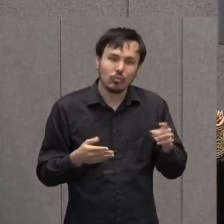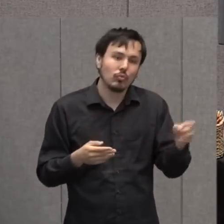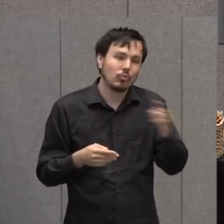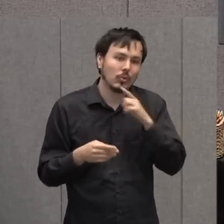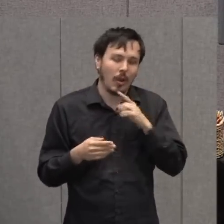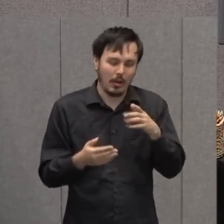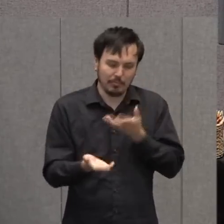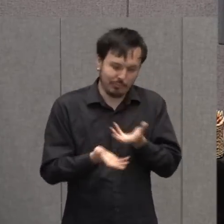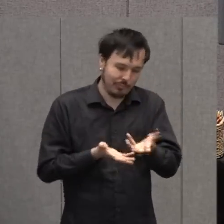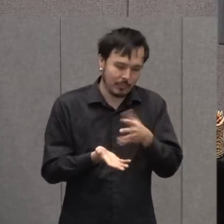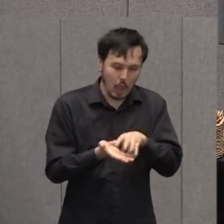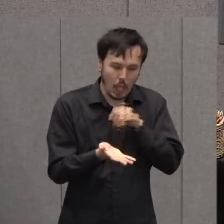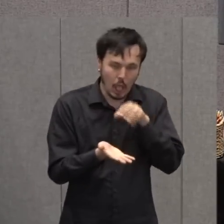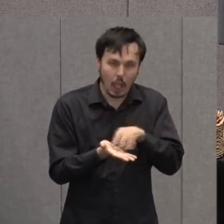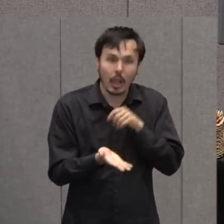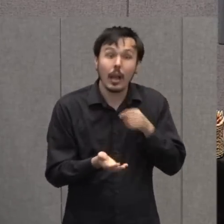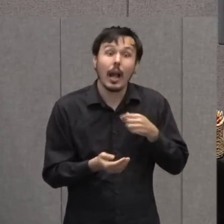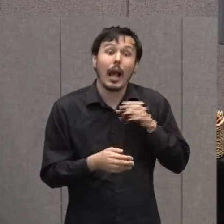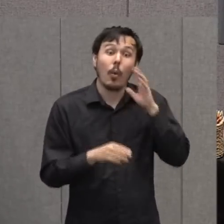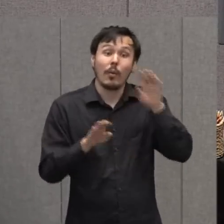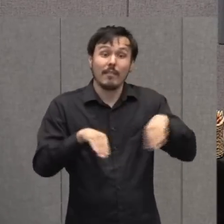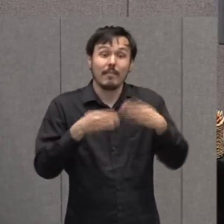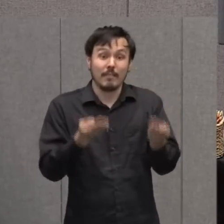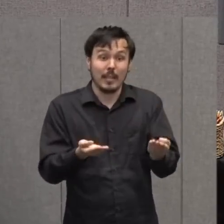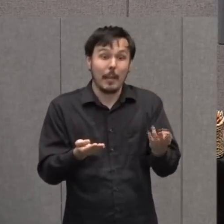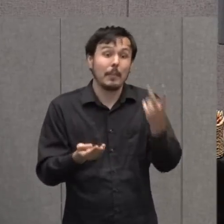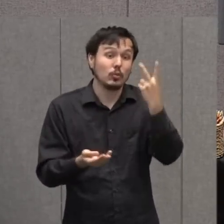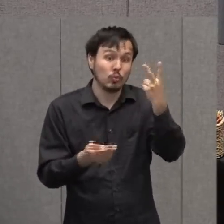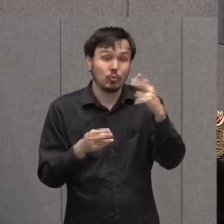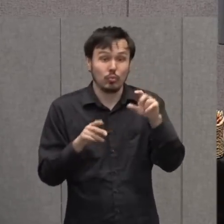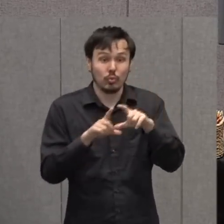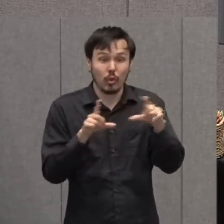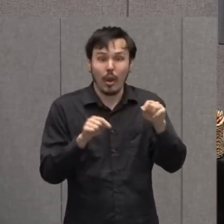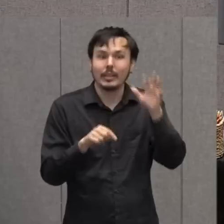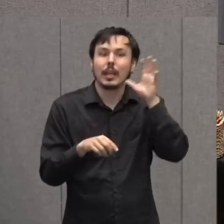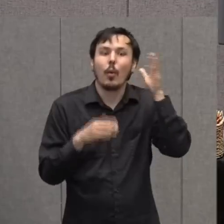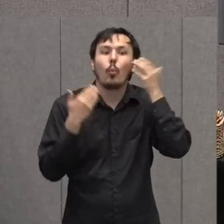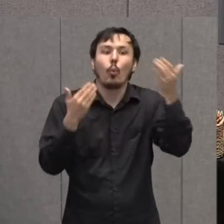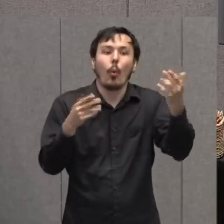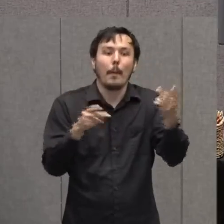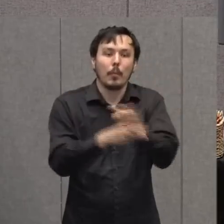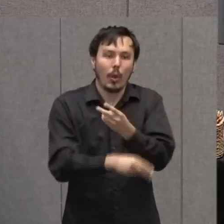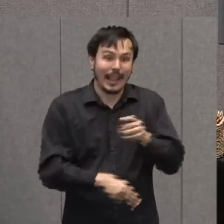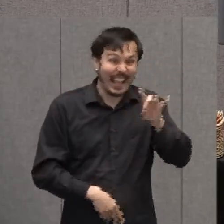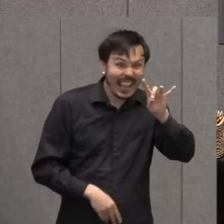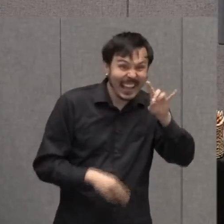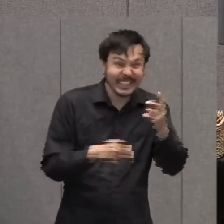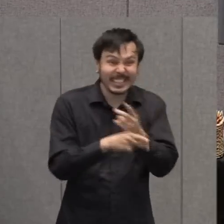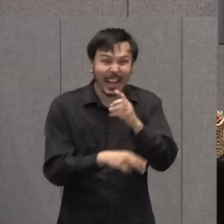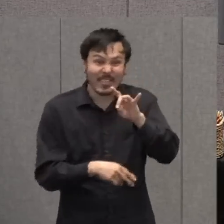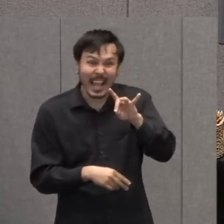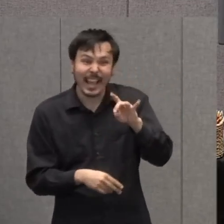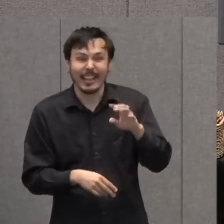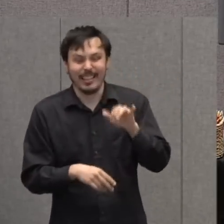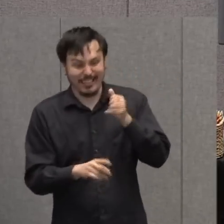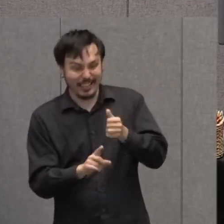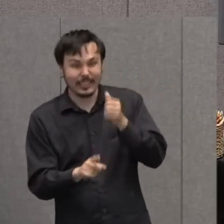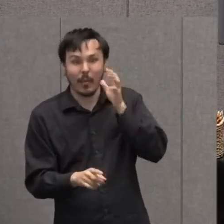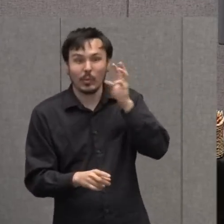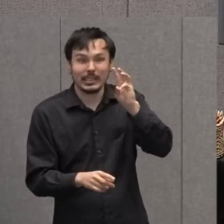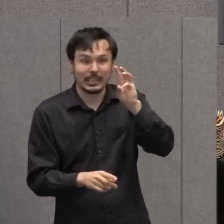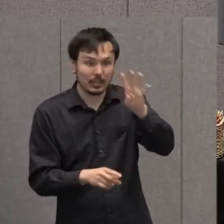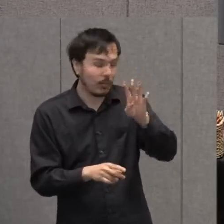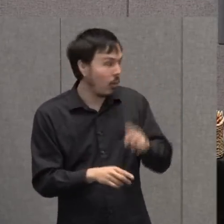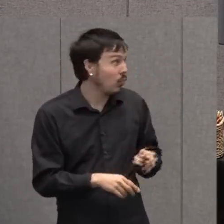do, I'm going to flip over 2 cards, and I would multiply those. 8 times 8 is 64. 2 times